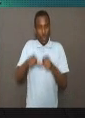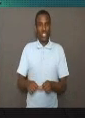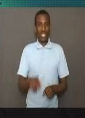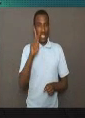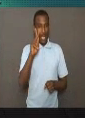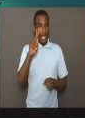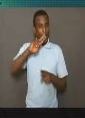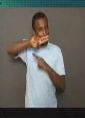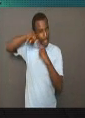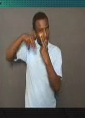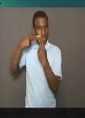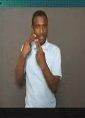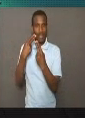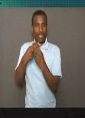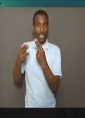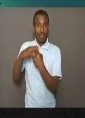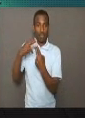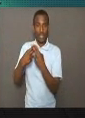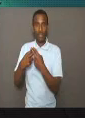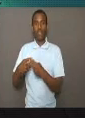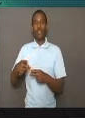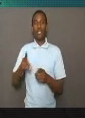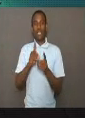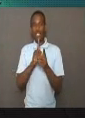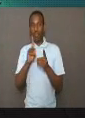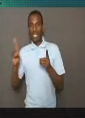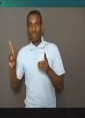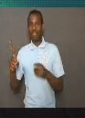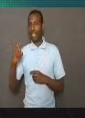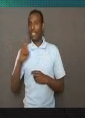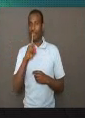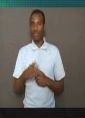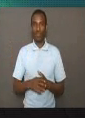times the displacement x.